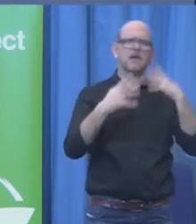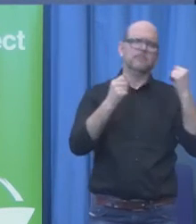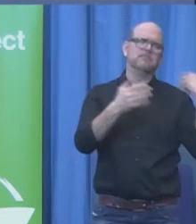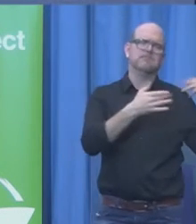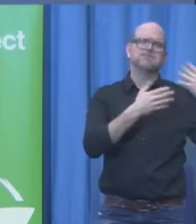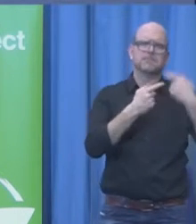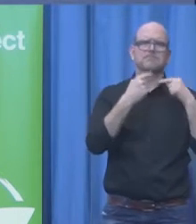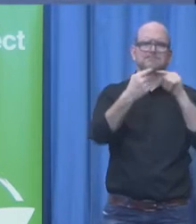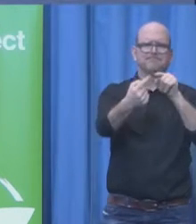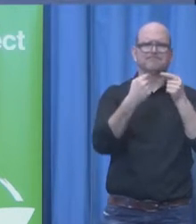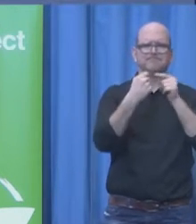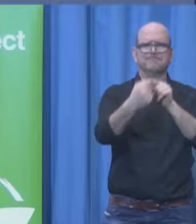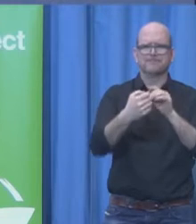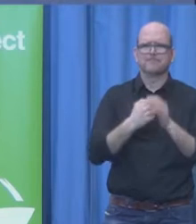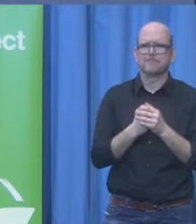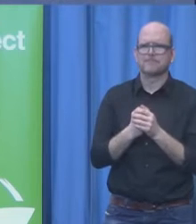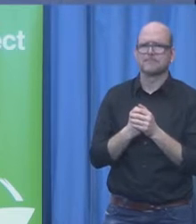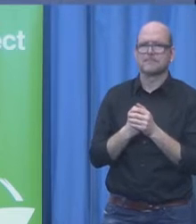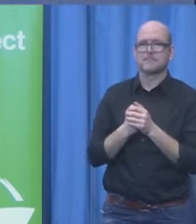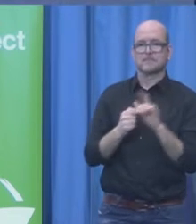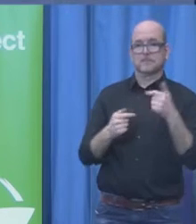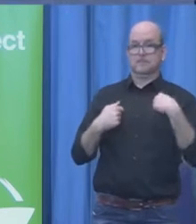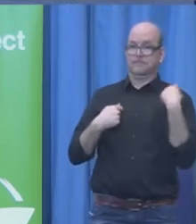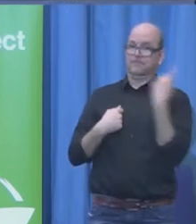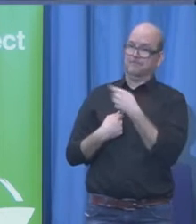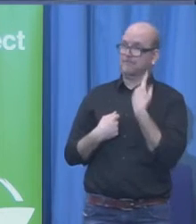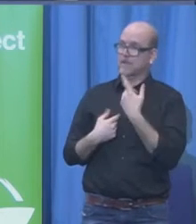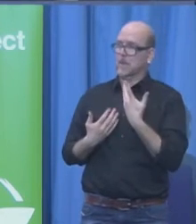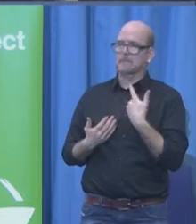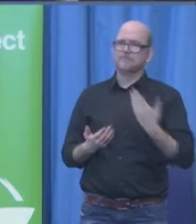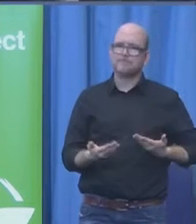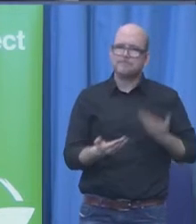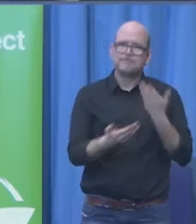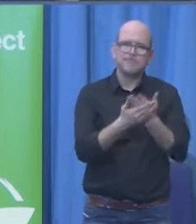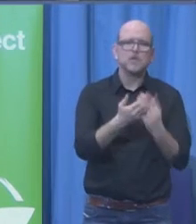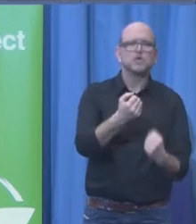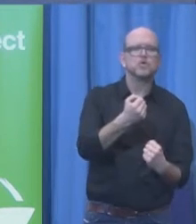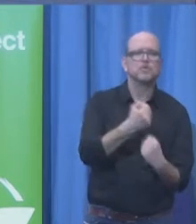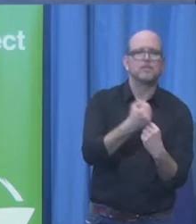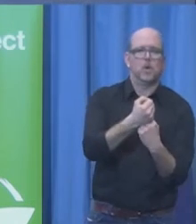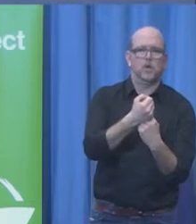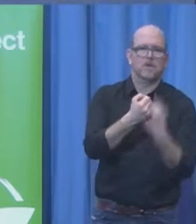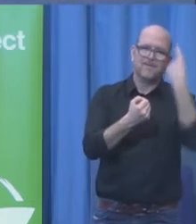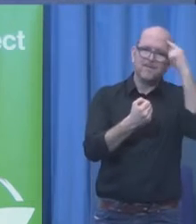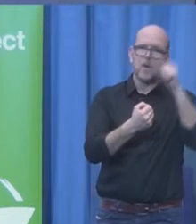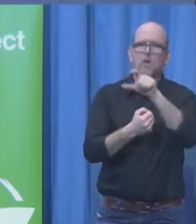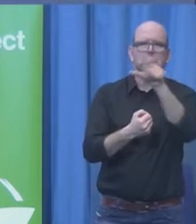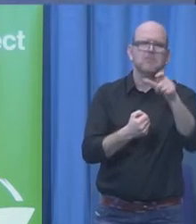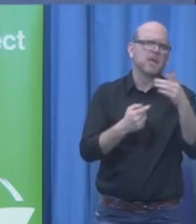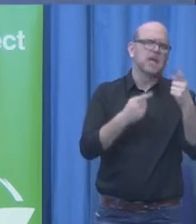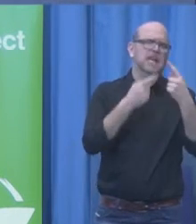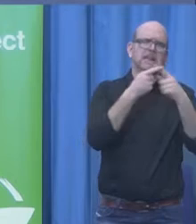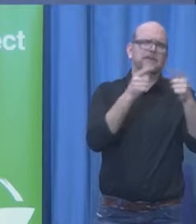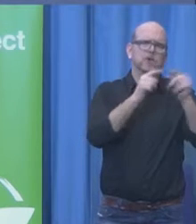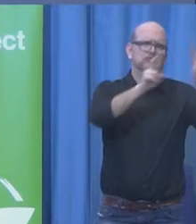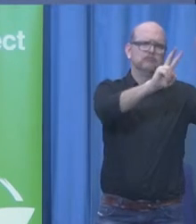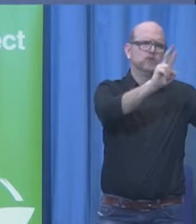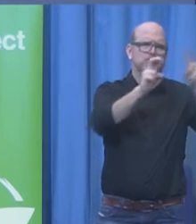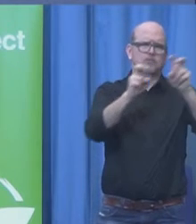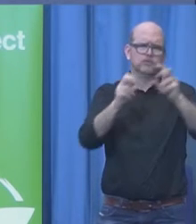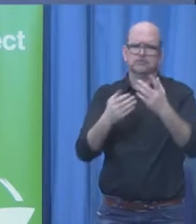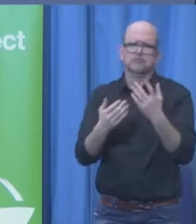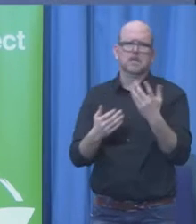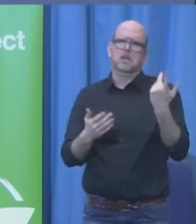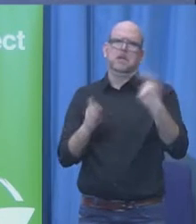we provide support through a collection of data, exchanges of best practices. In